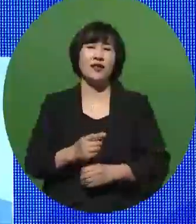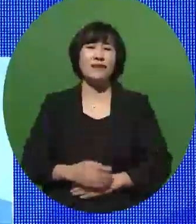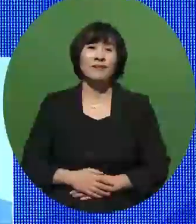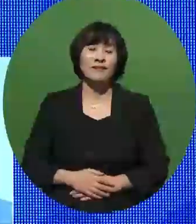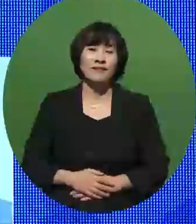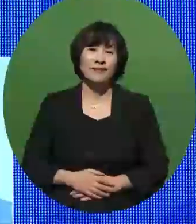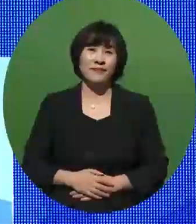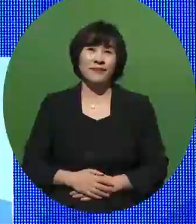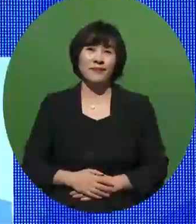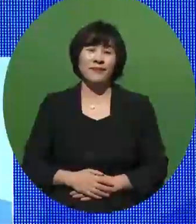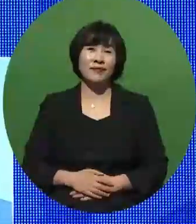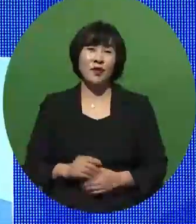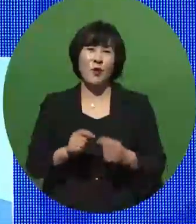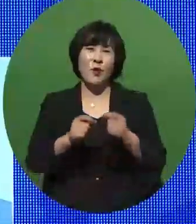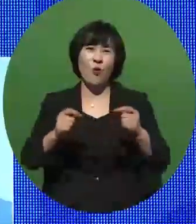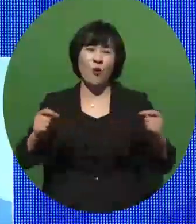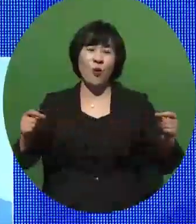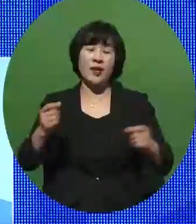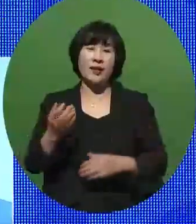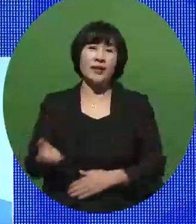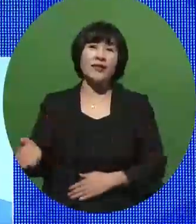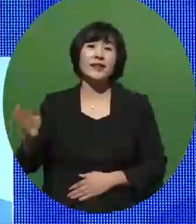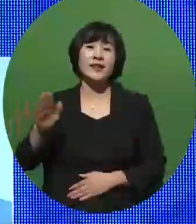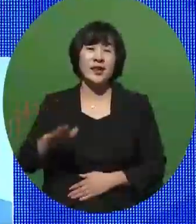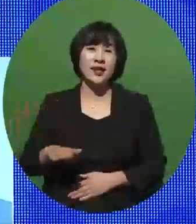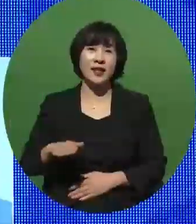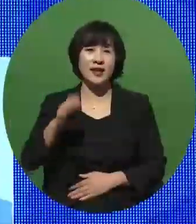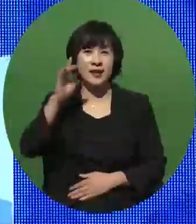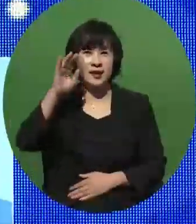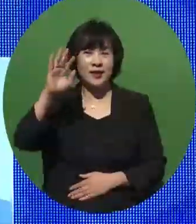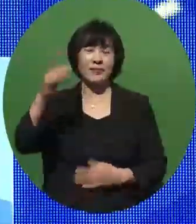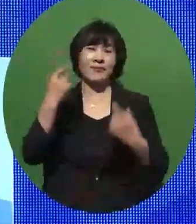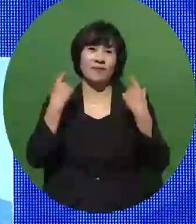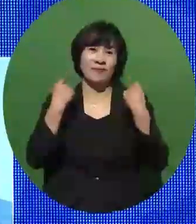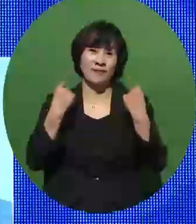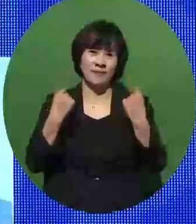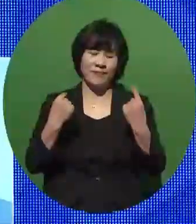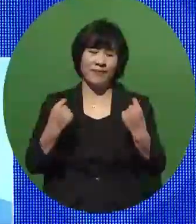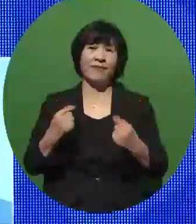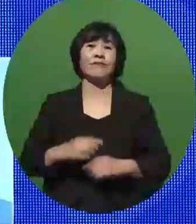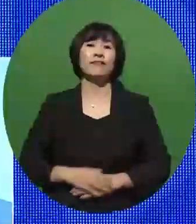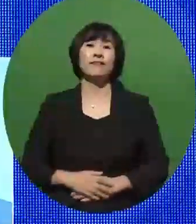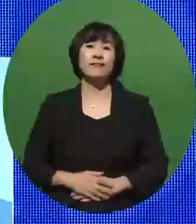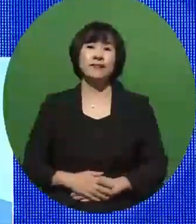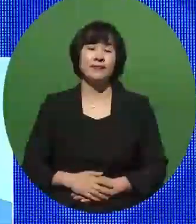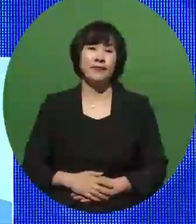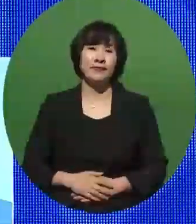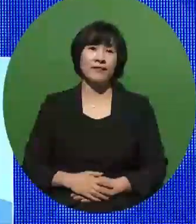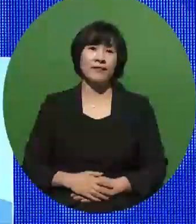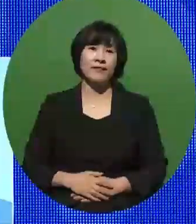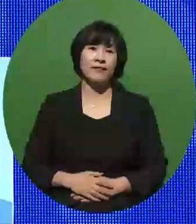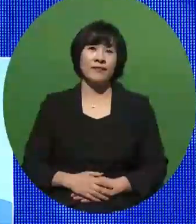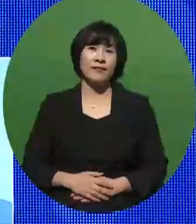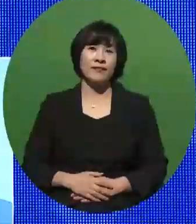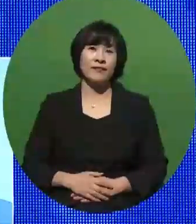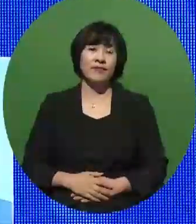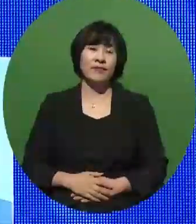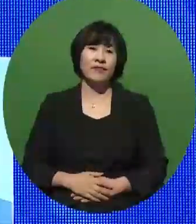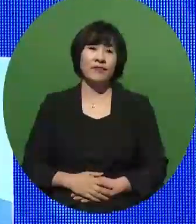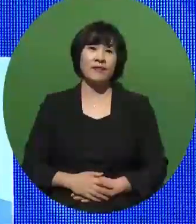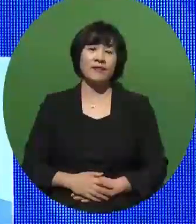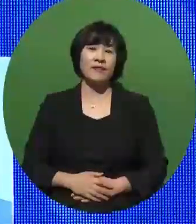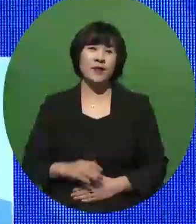we will join the forces with the world in seeking sustainable global responsibility. It's been 4 years since President Kim left